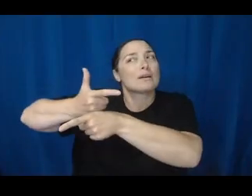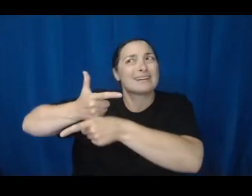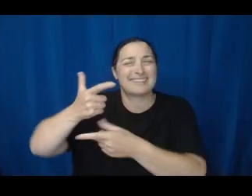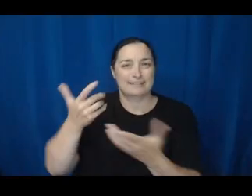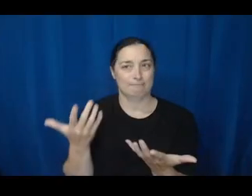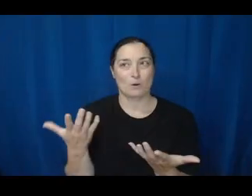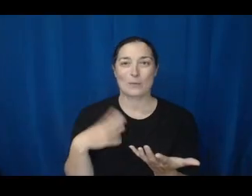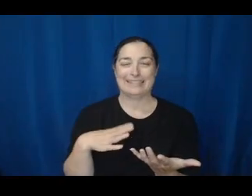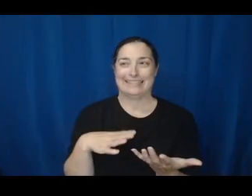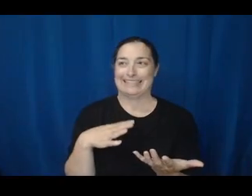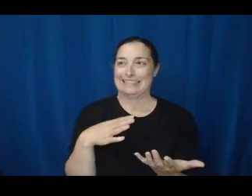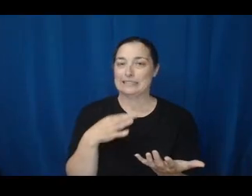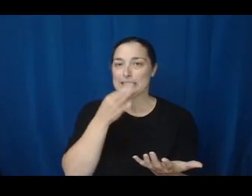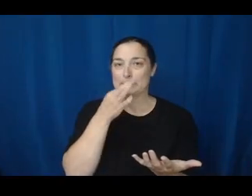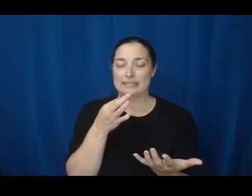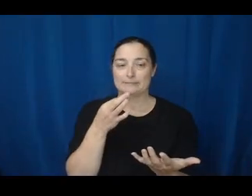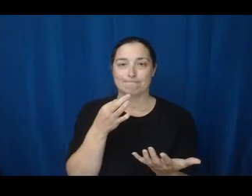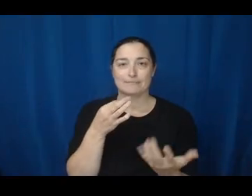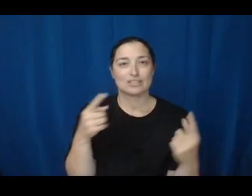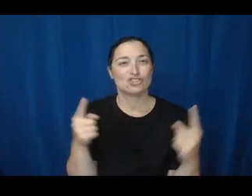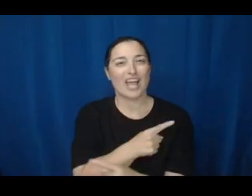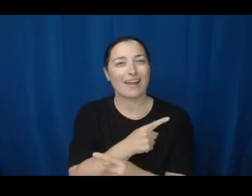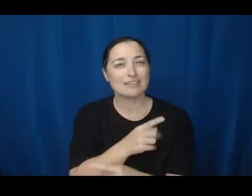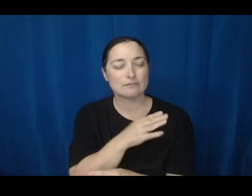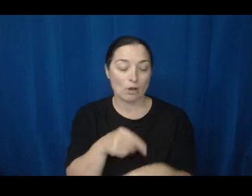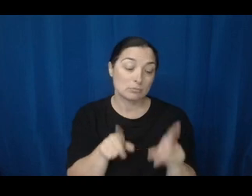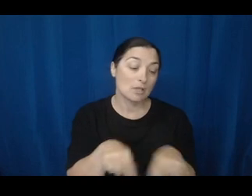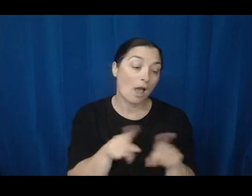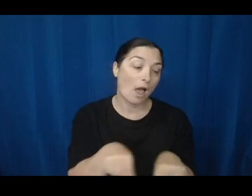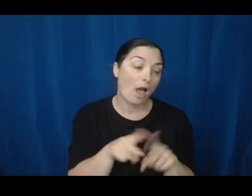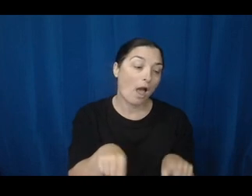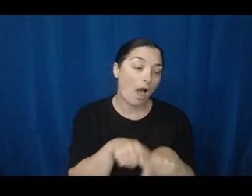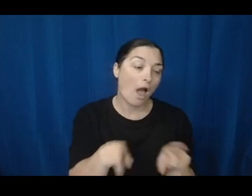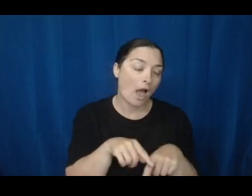just work under our current system and make it the best we can.